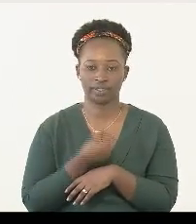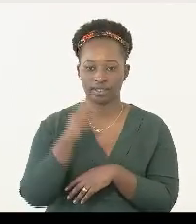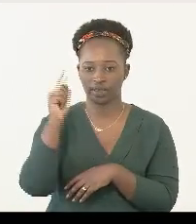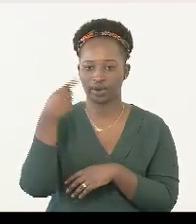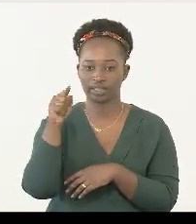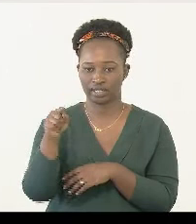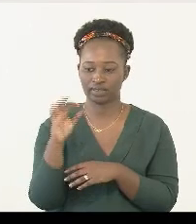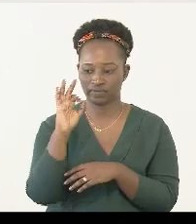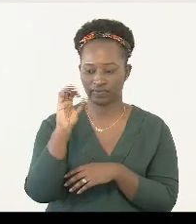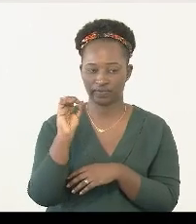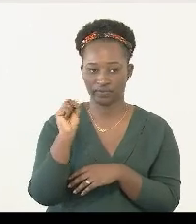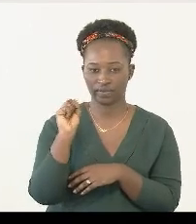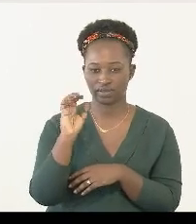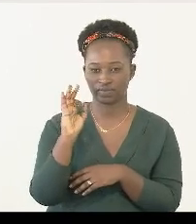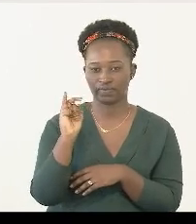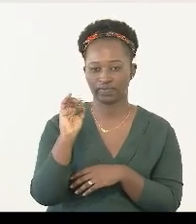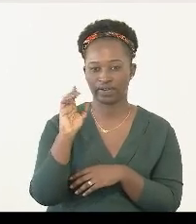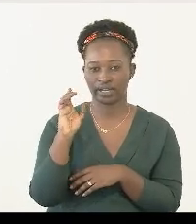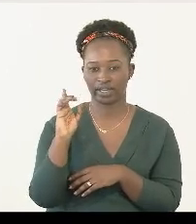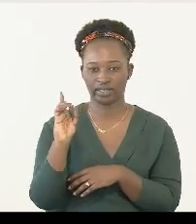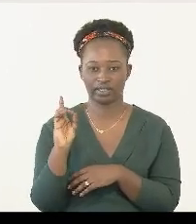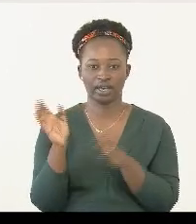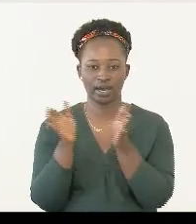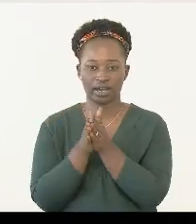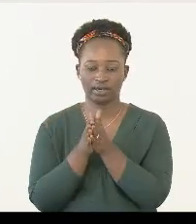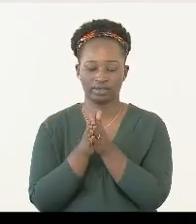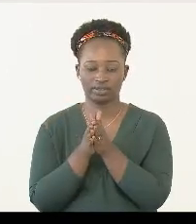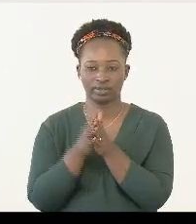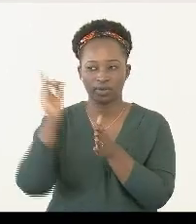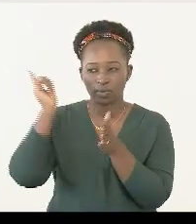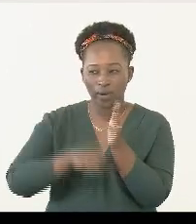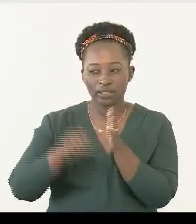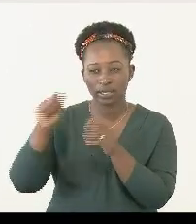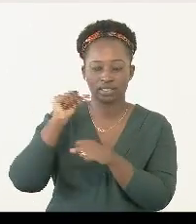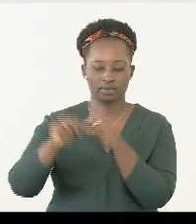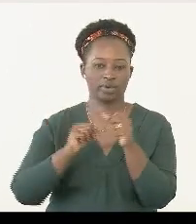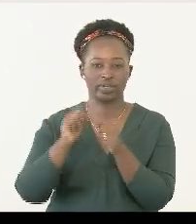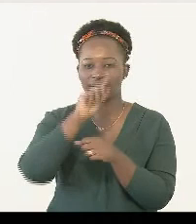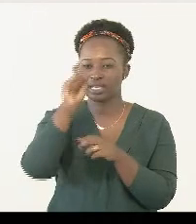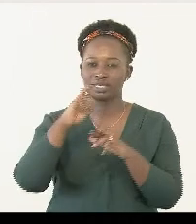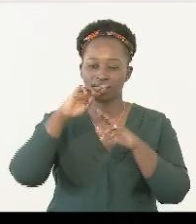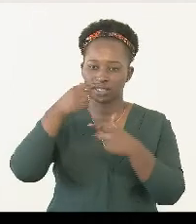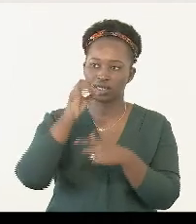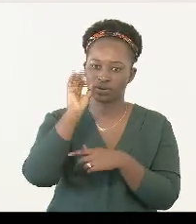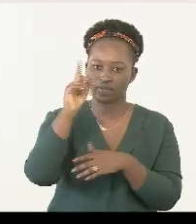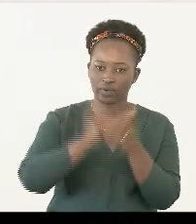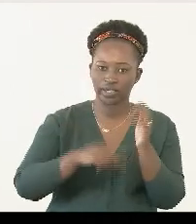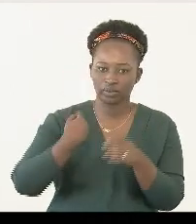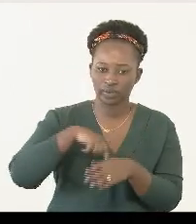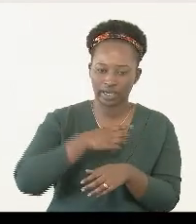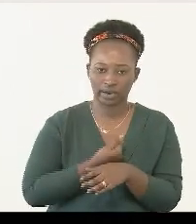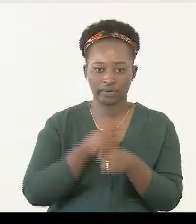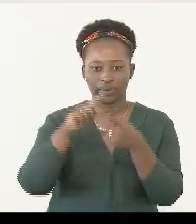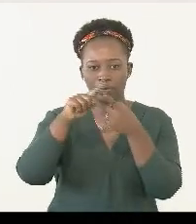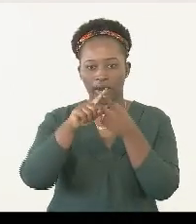that are falsified. And what is it about? Is it as the result of what we have? So